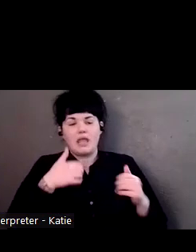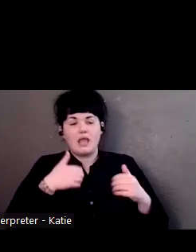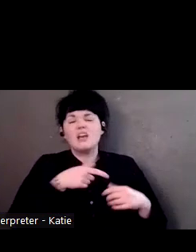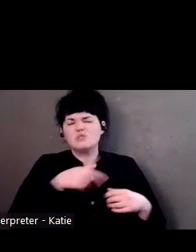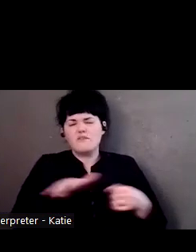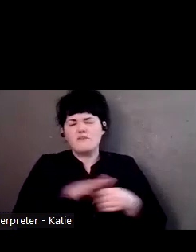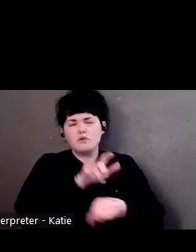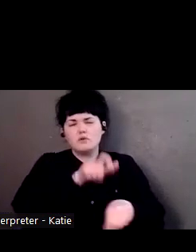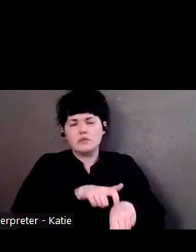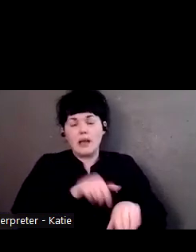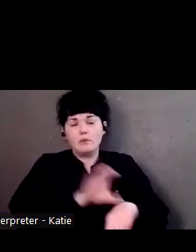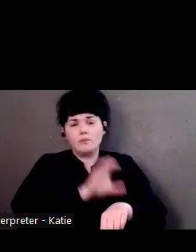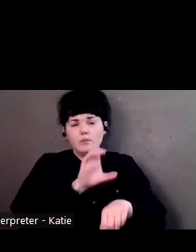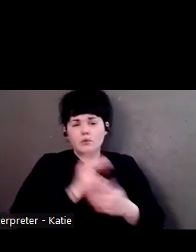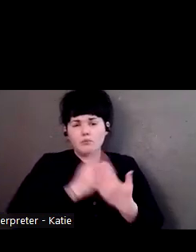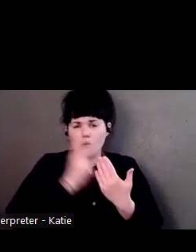home.